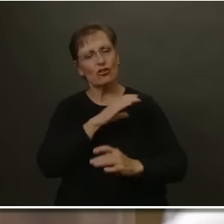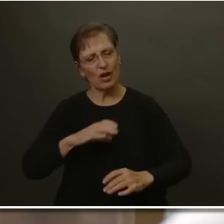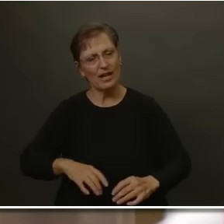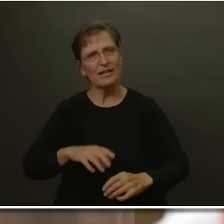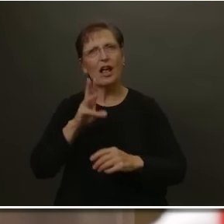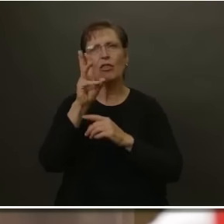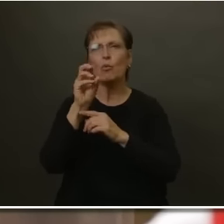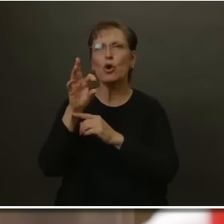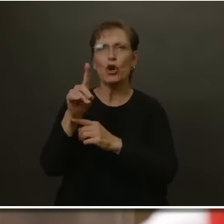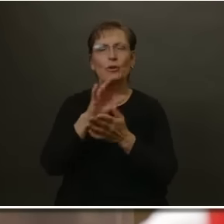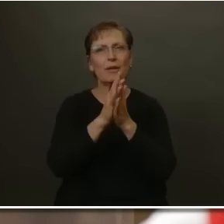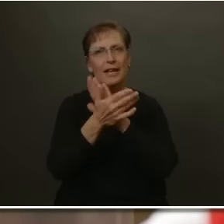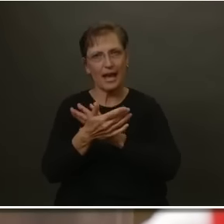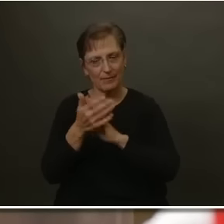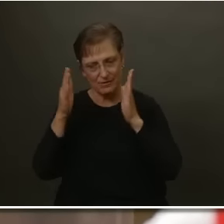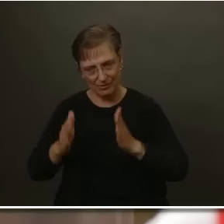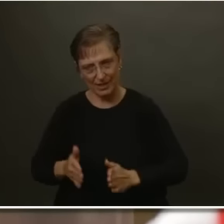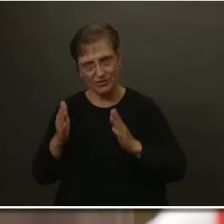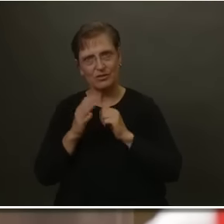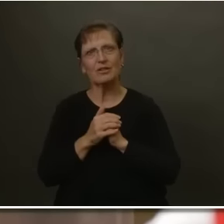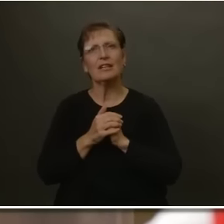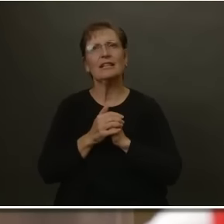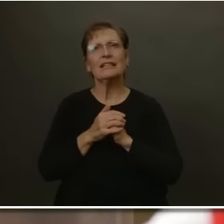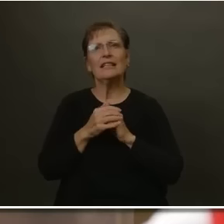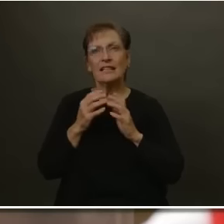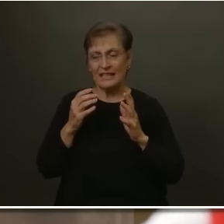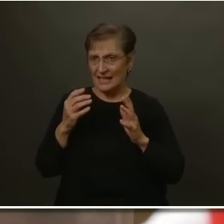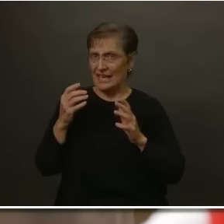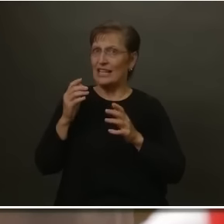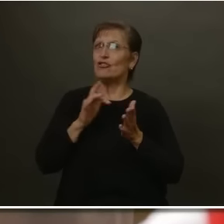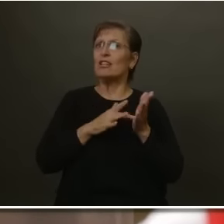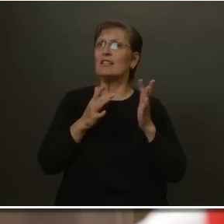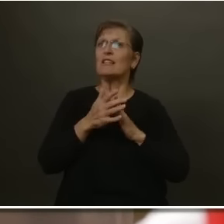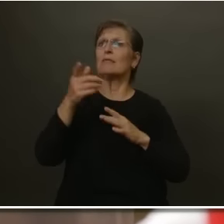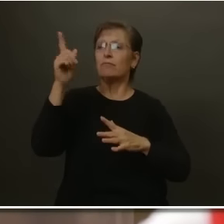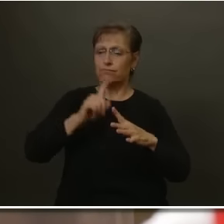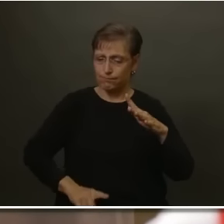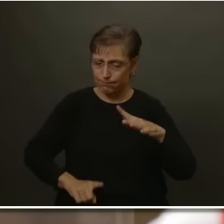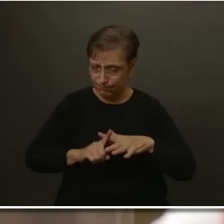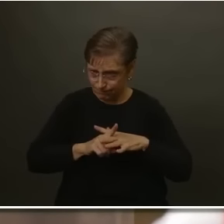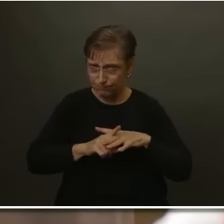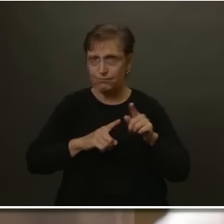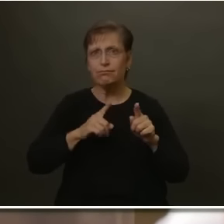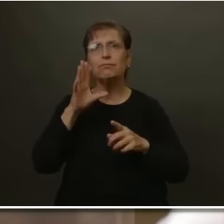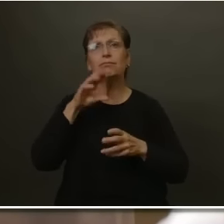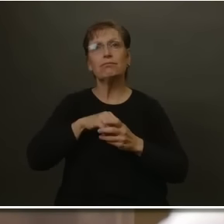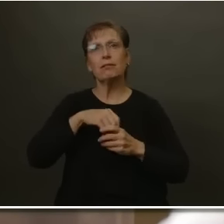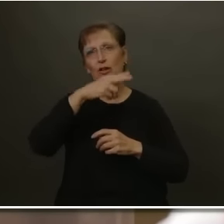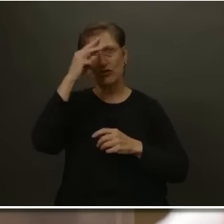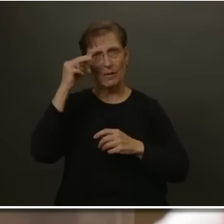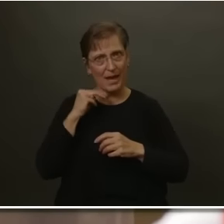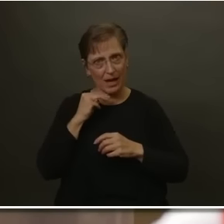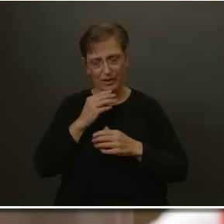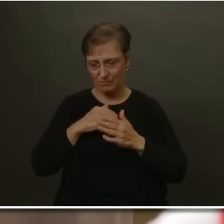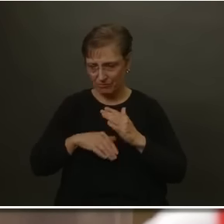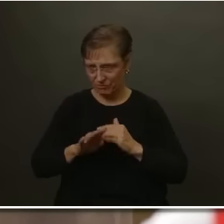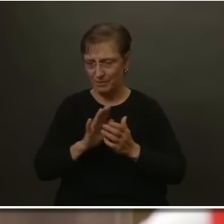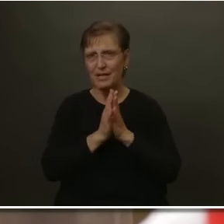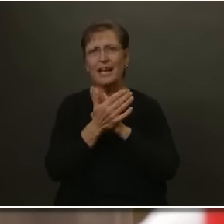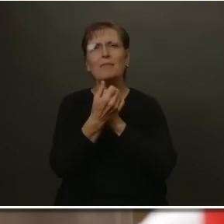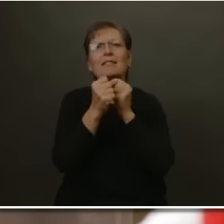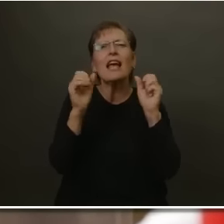For in these last days you sent Jesus to be incarnate from the Virgin Mary to be the Savior and Redeemer of the world. In Christ